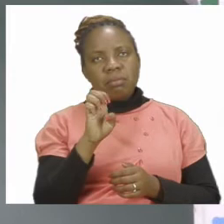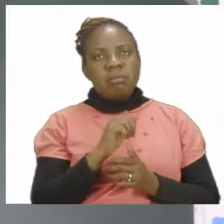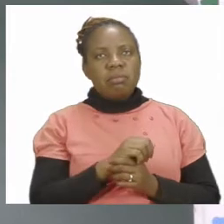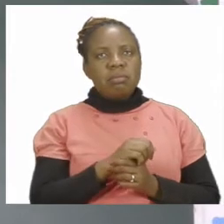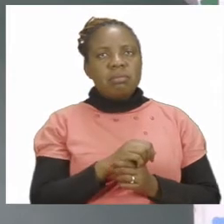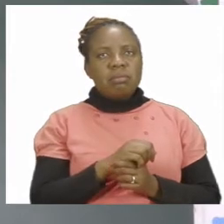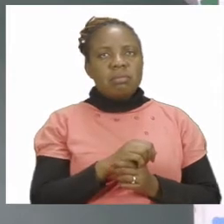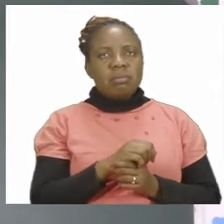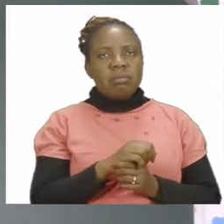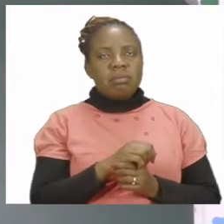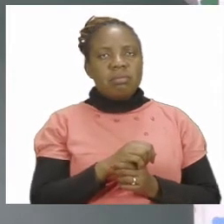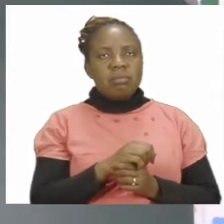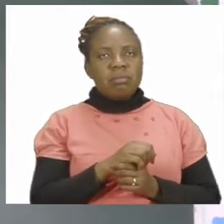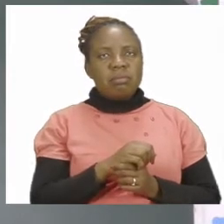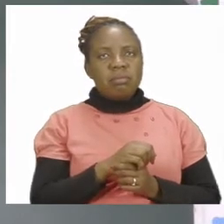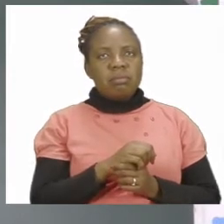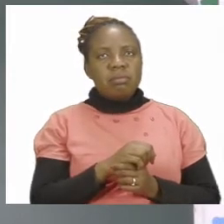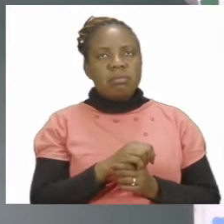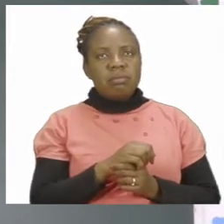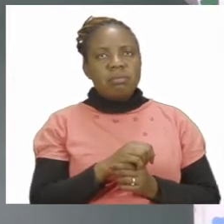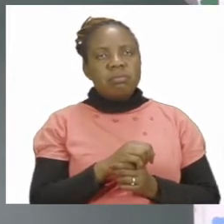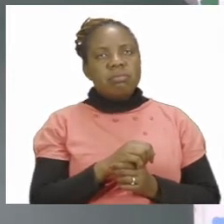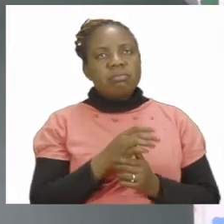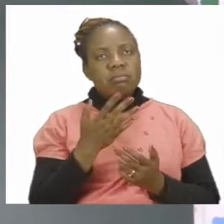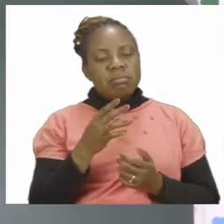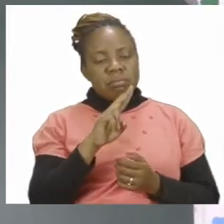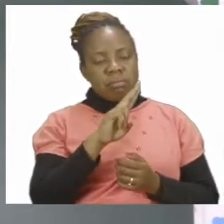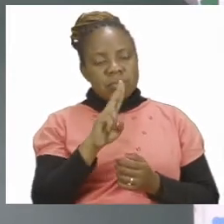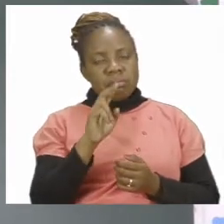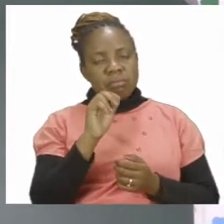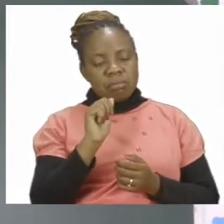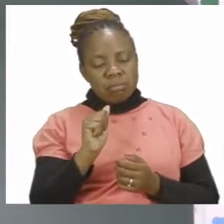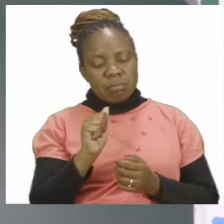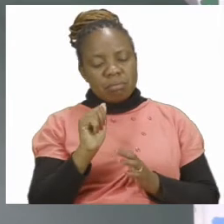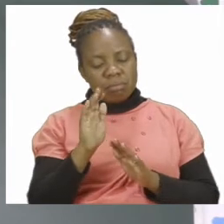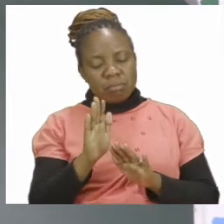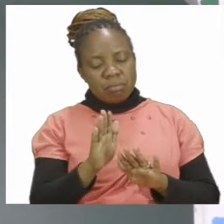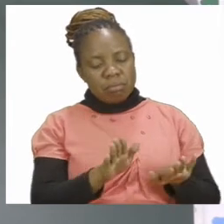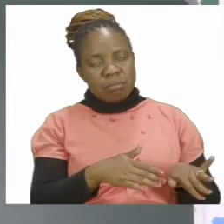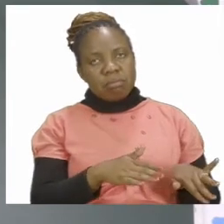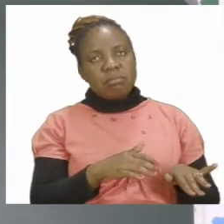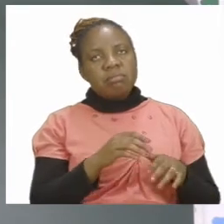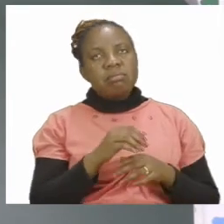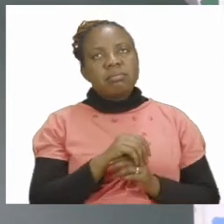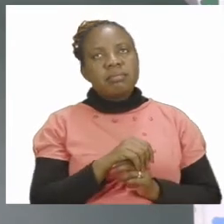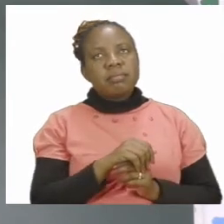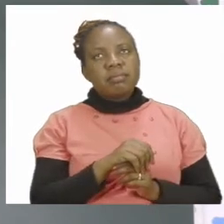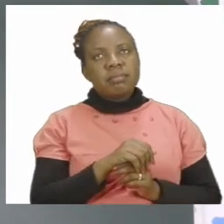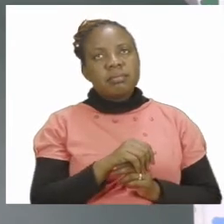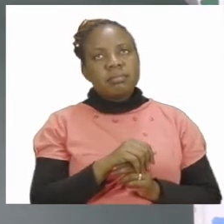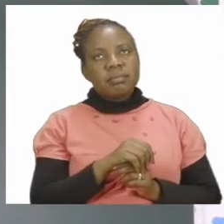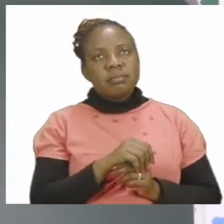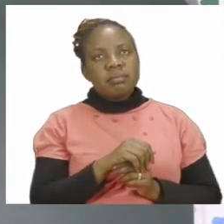there, the H and the A have been left out. So